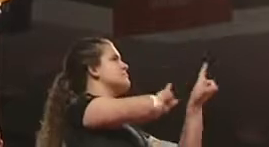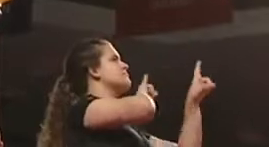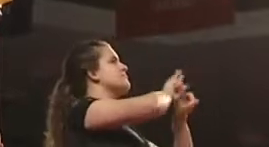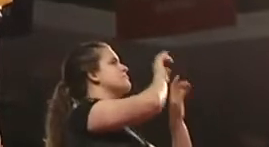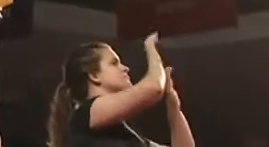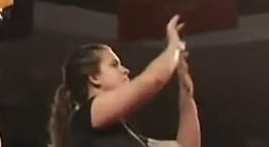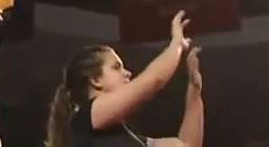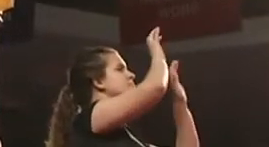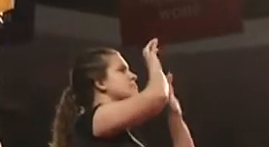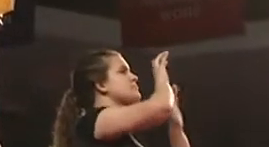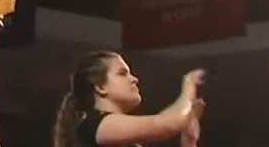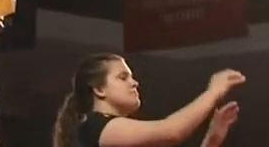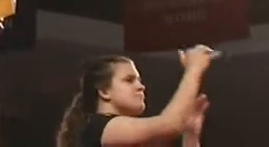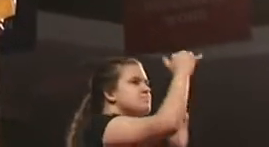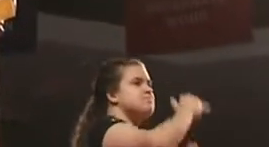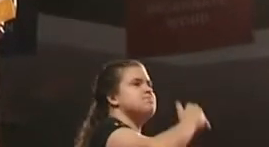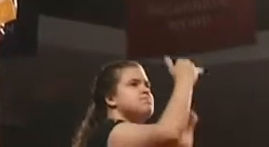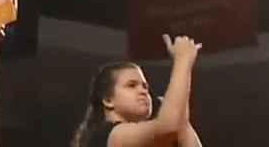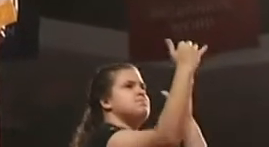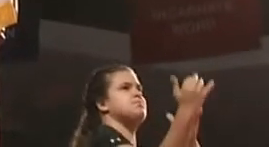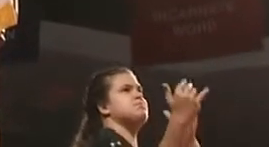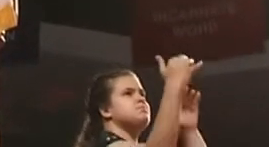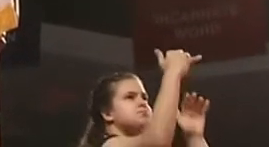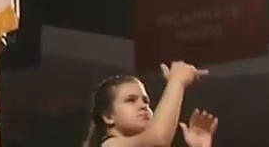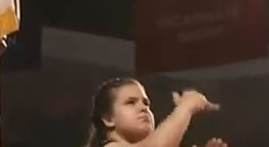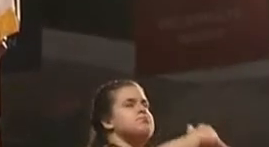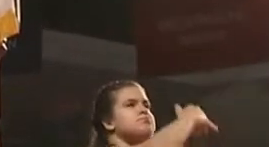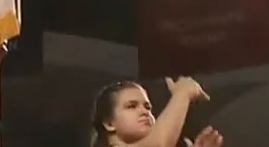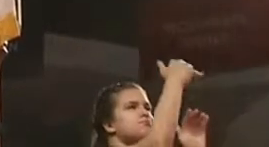bright stars through the